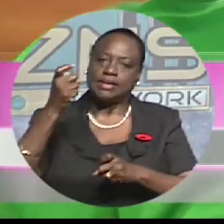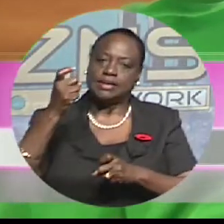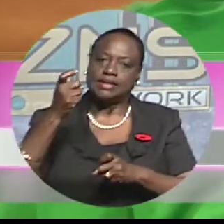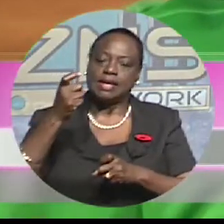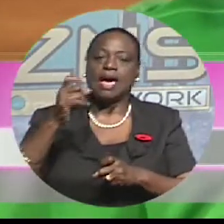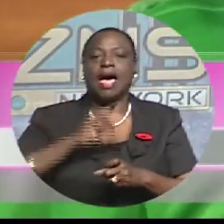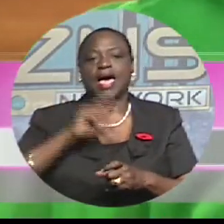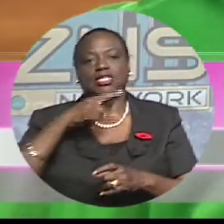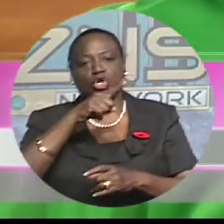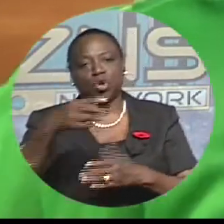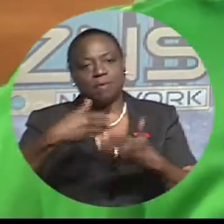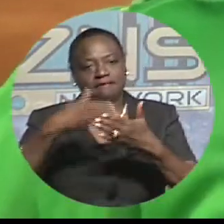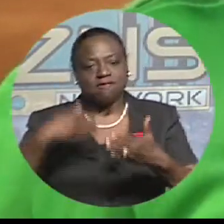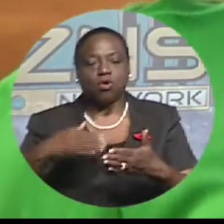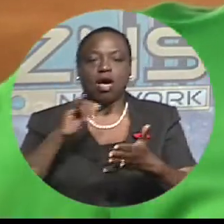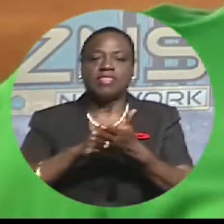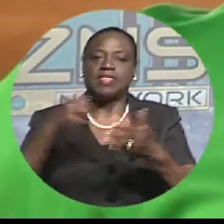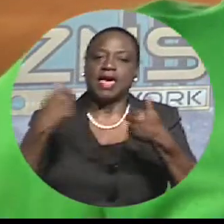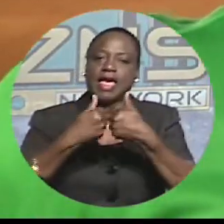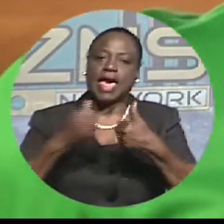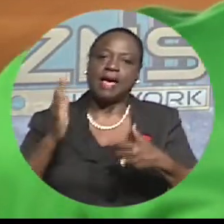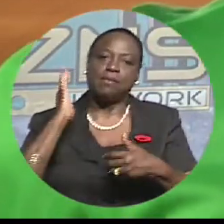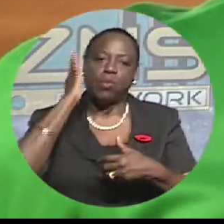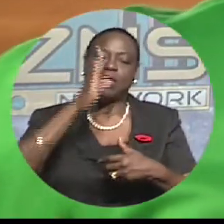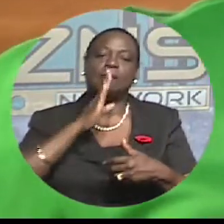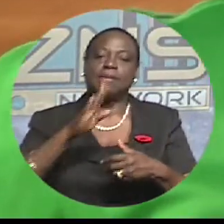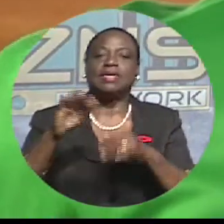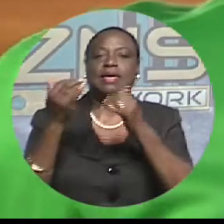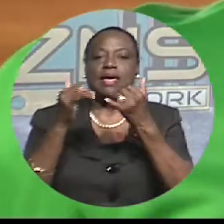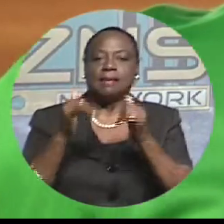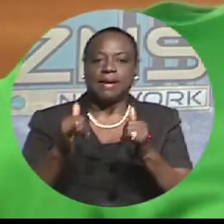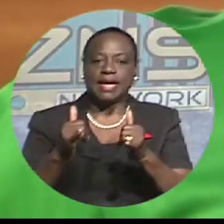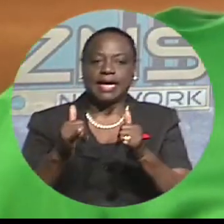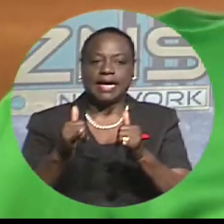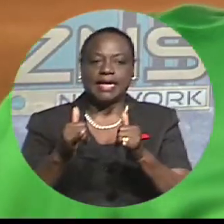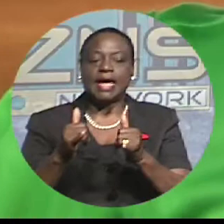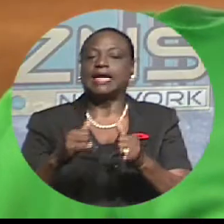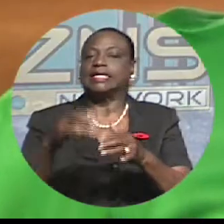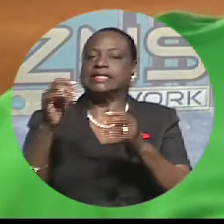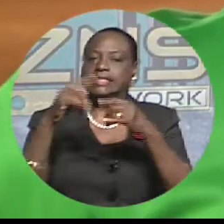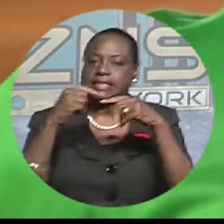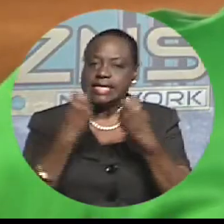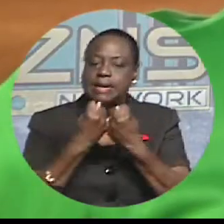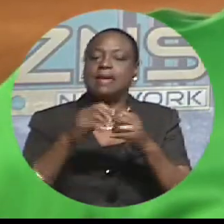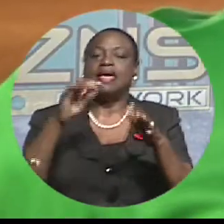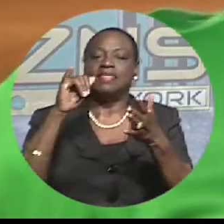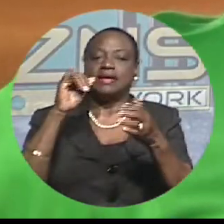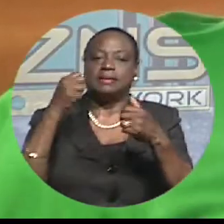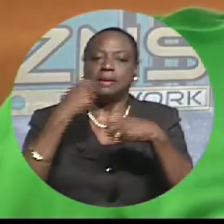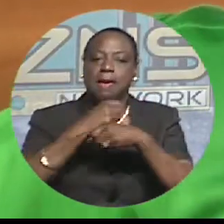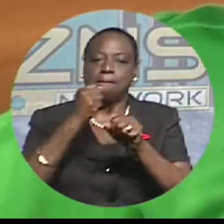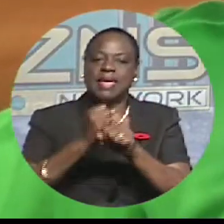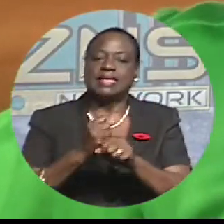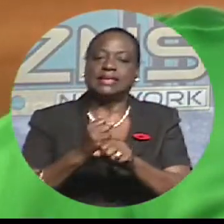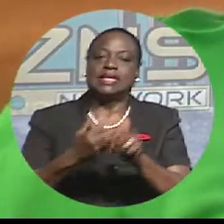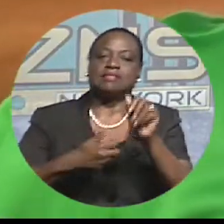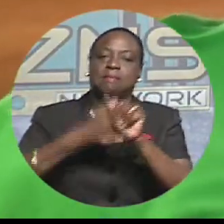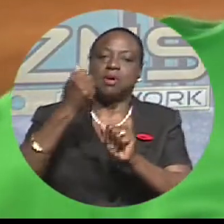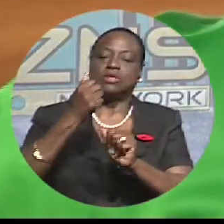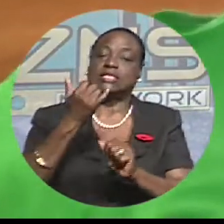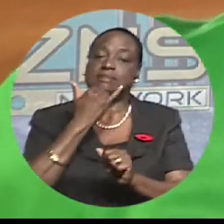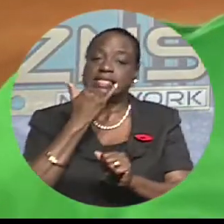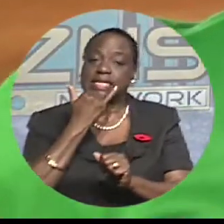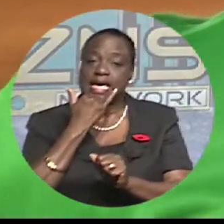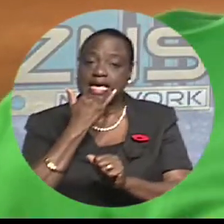I tell you guys that, you know, the game will be played from the mound. And the team that makes the most mistakes will be the one to lose. You know, when you're in tournament play, you have to be